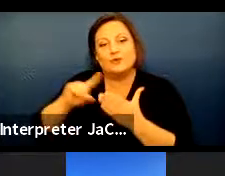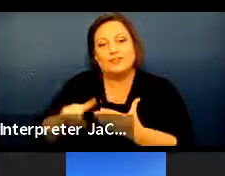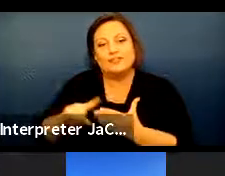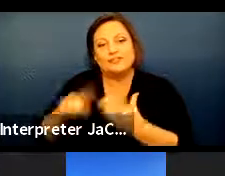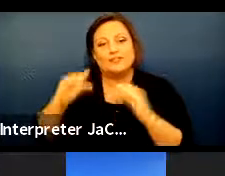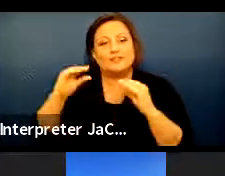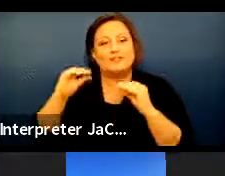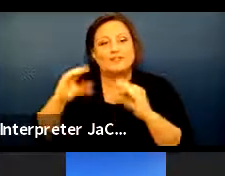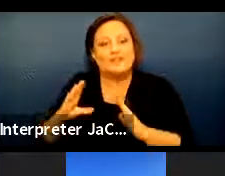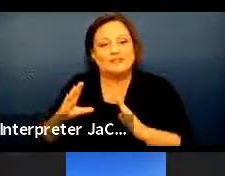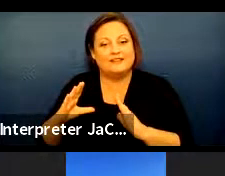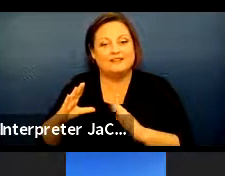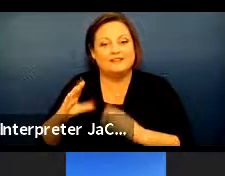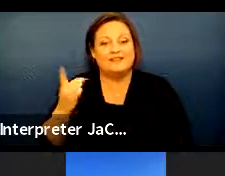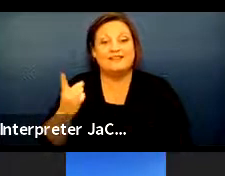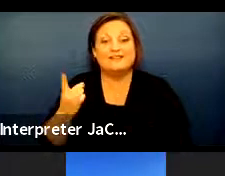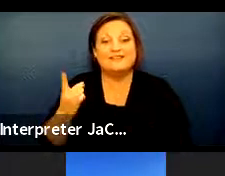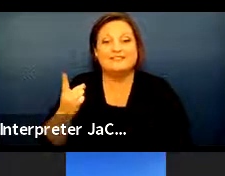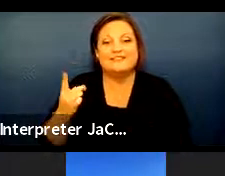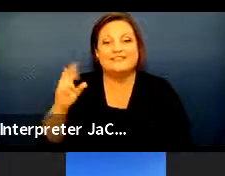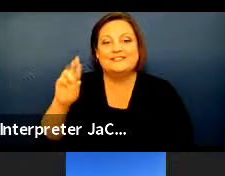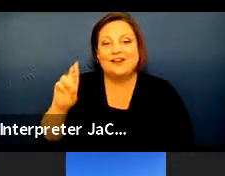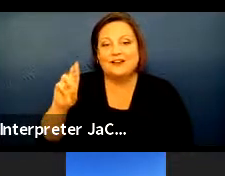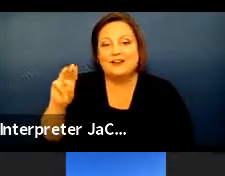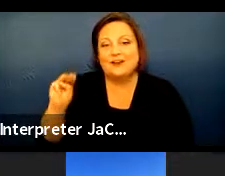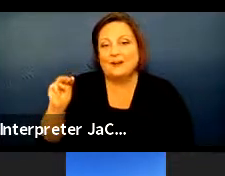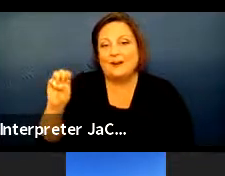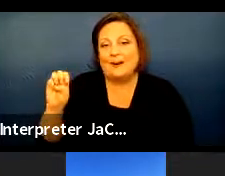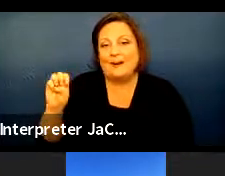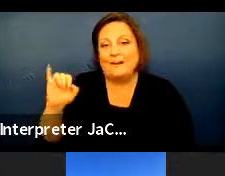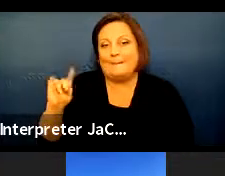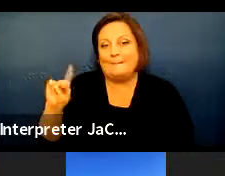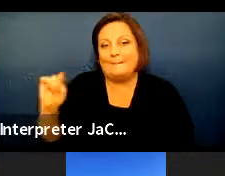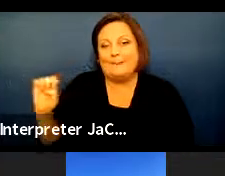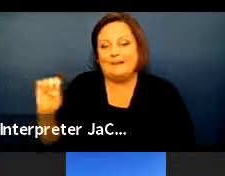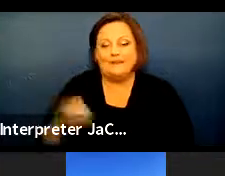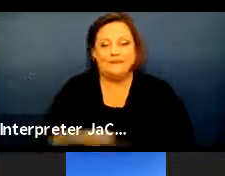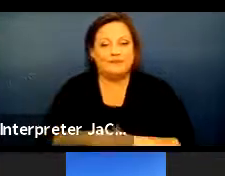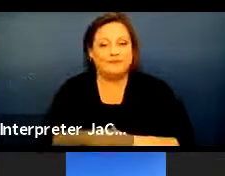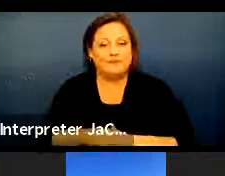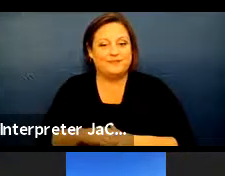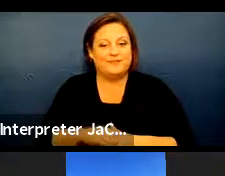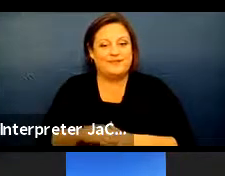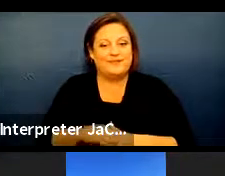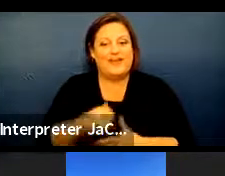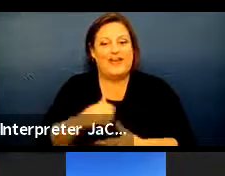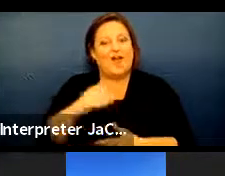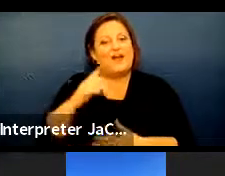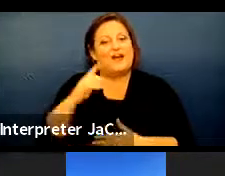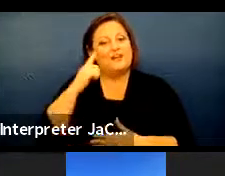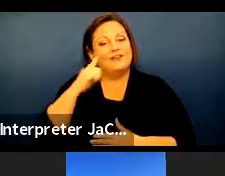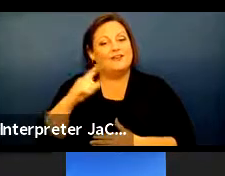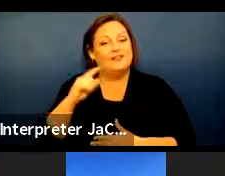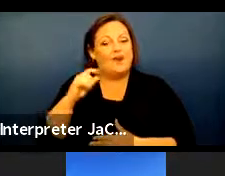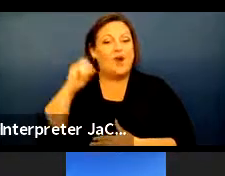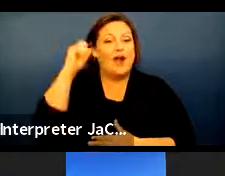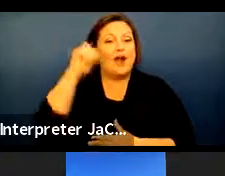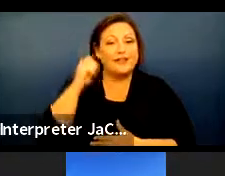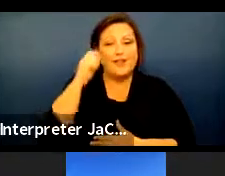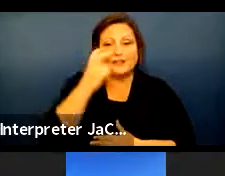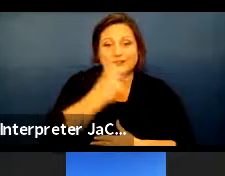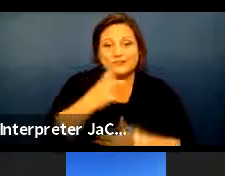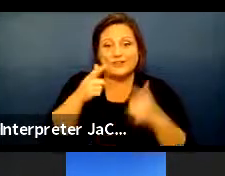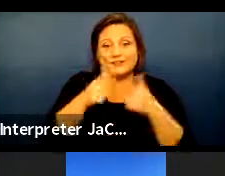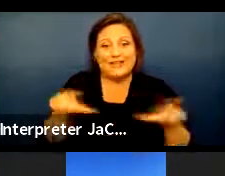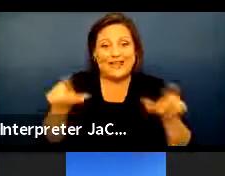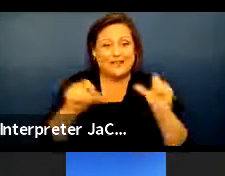busy Dr. Meinke. Good evening. It's my pleasure on behalf of the Audiology and Speech Language Sciences program